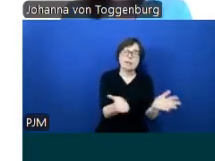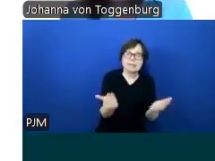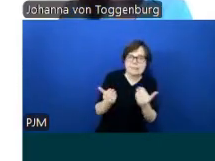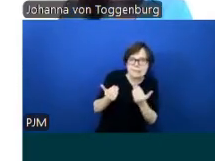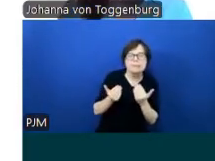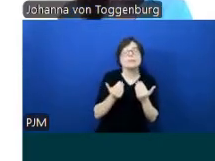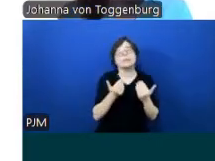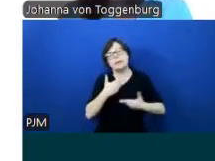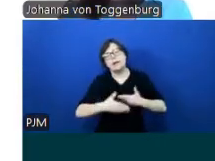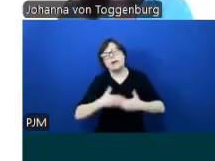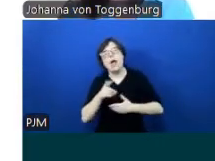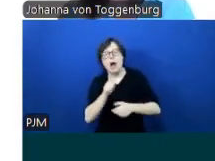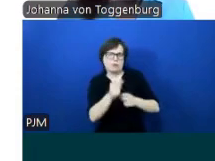both